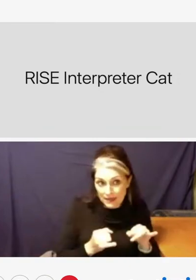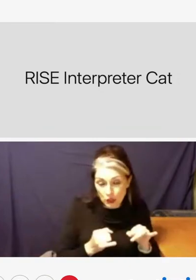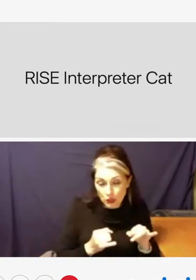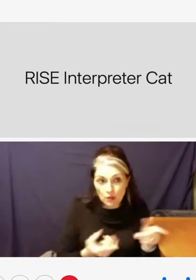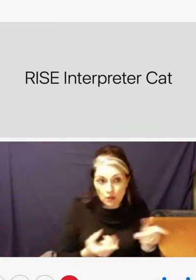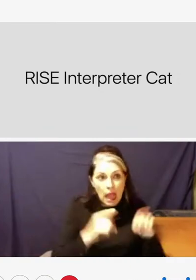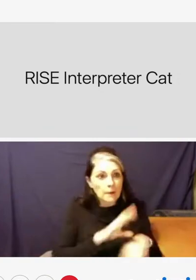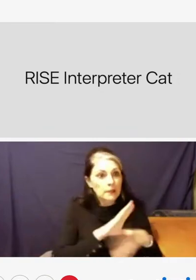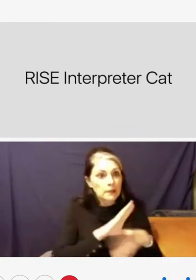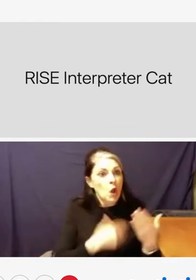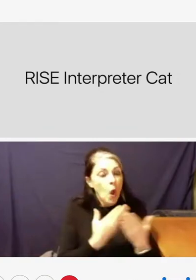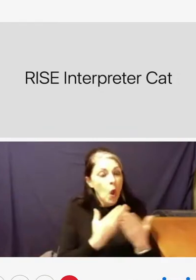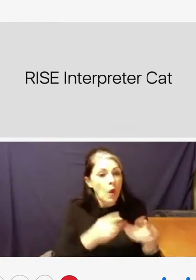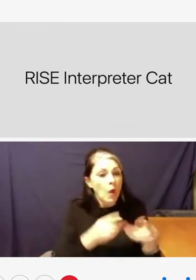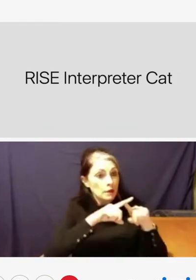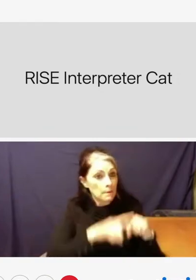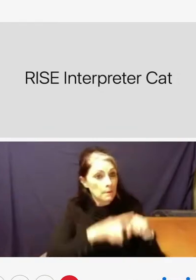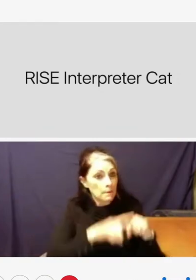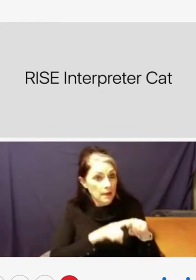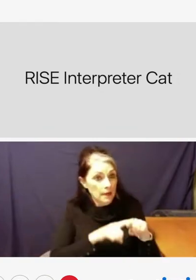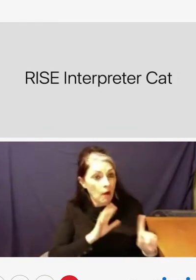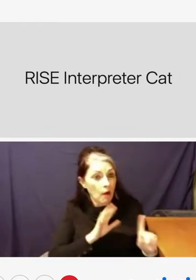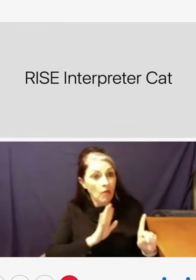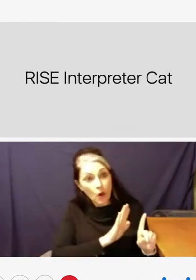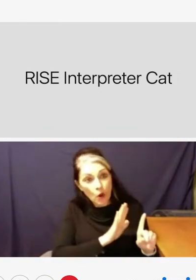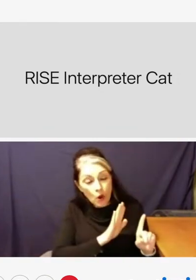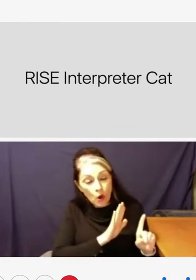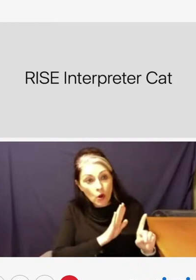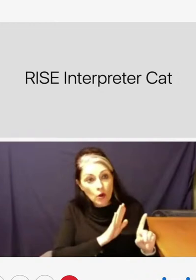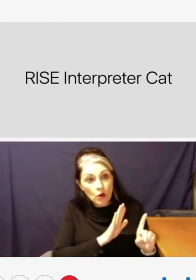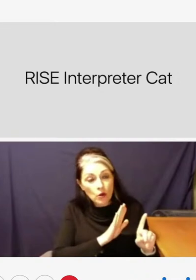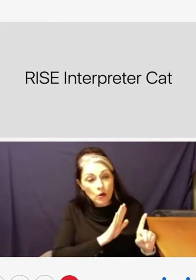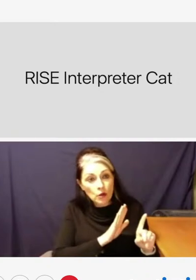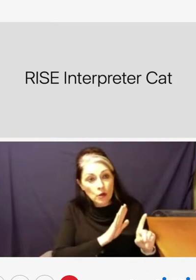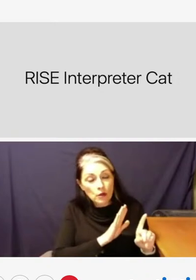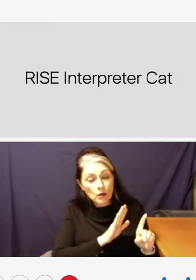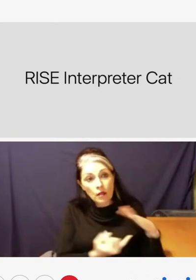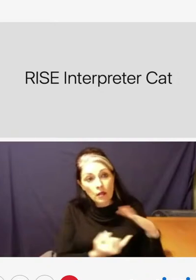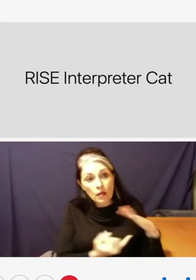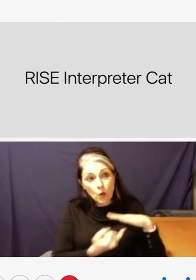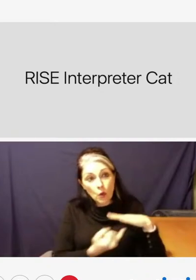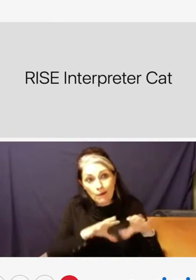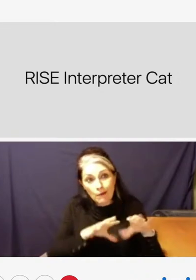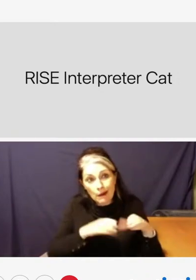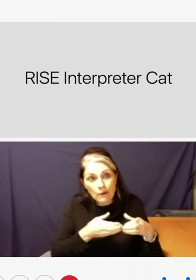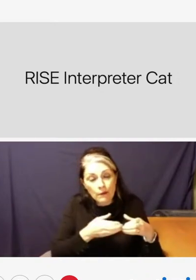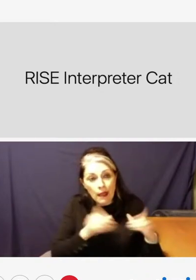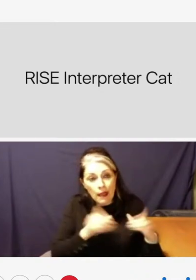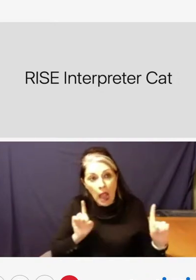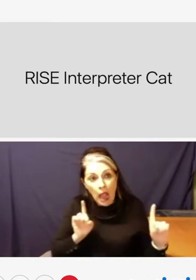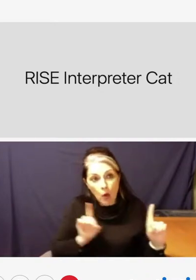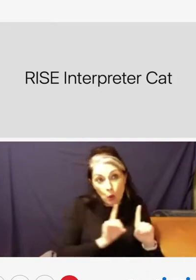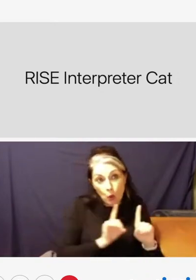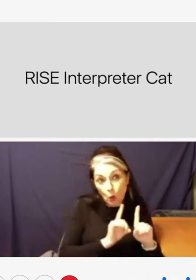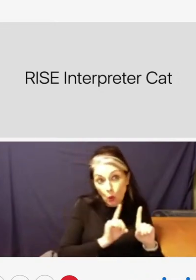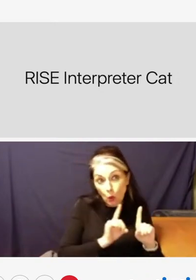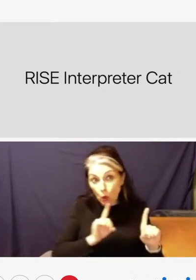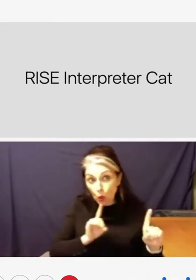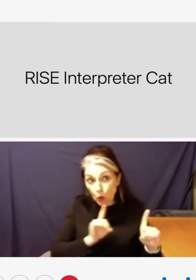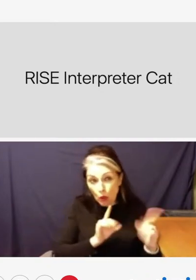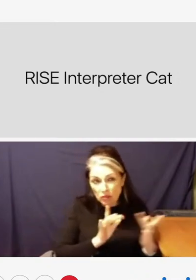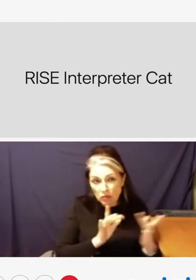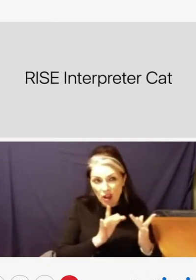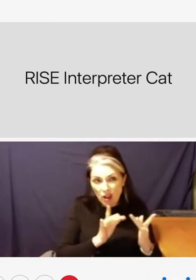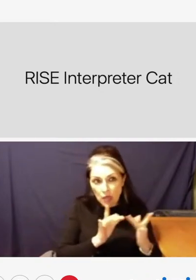depending on their uh you know the quarantine category on how close the contact was with that person